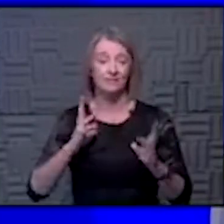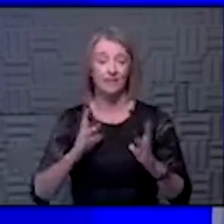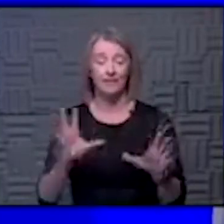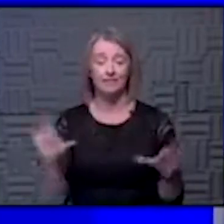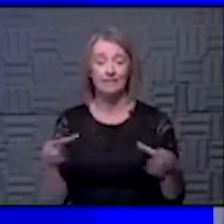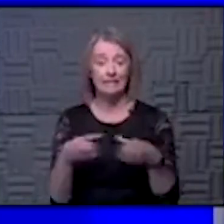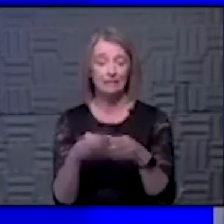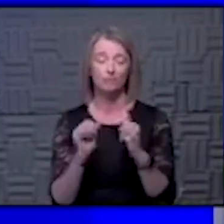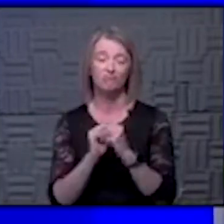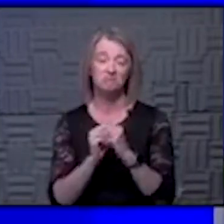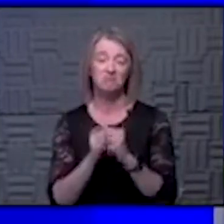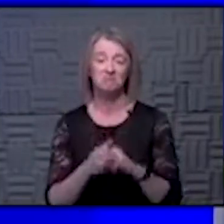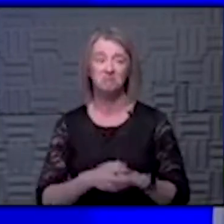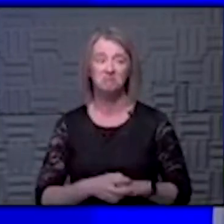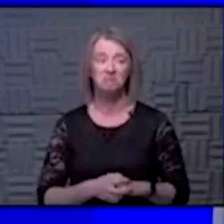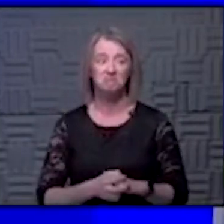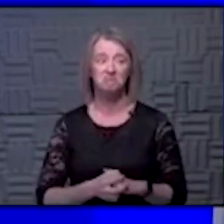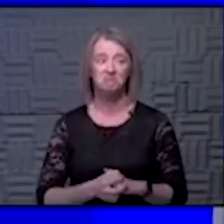a get-together.